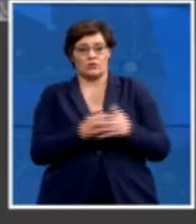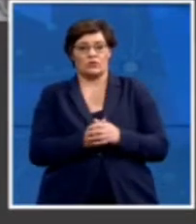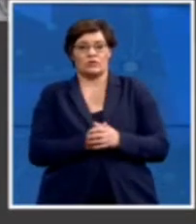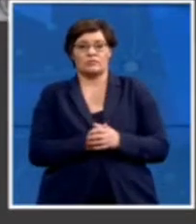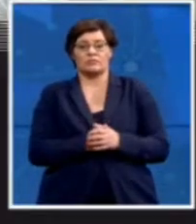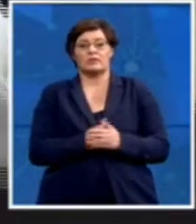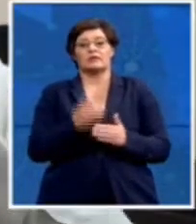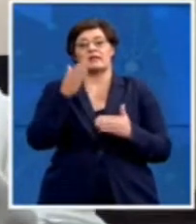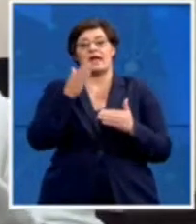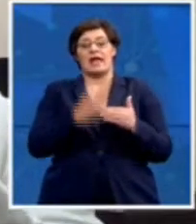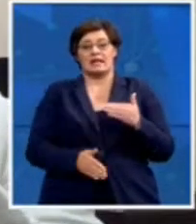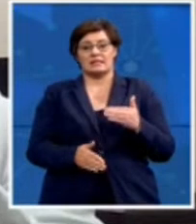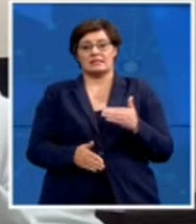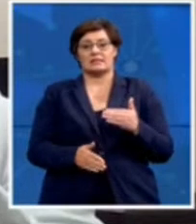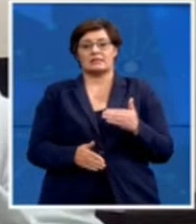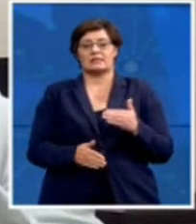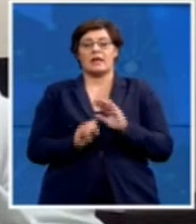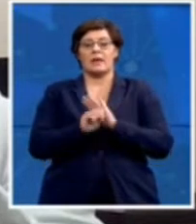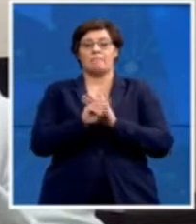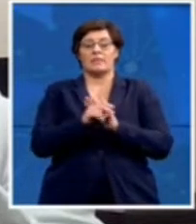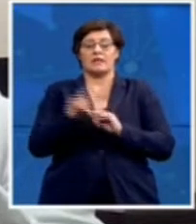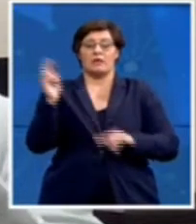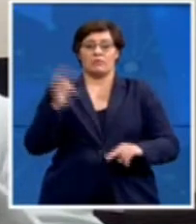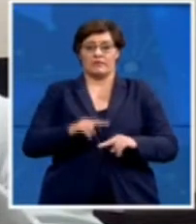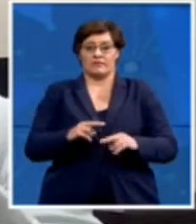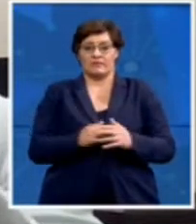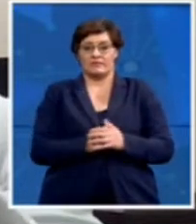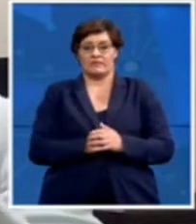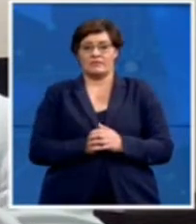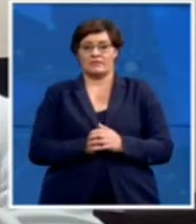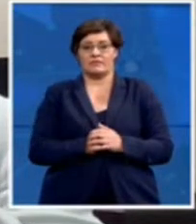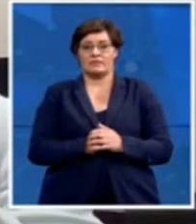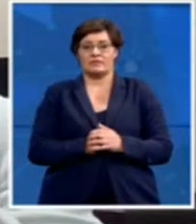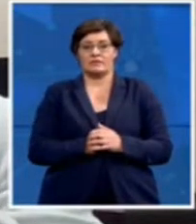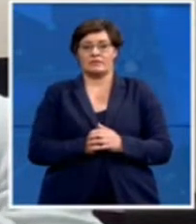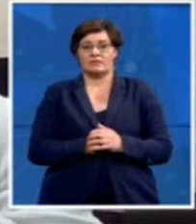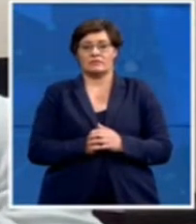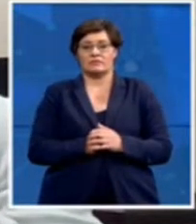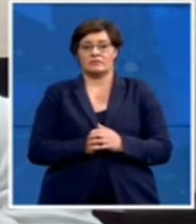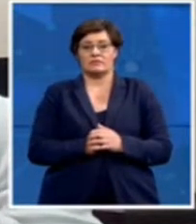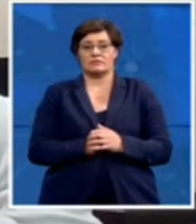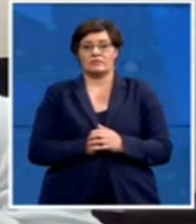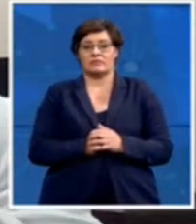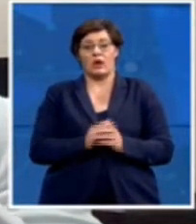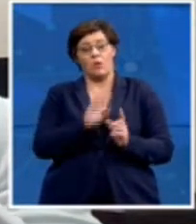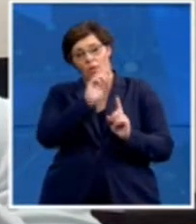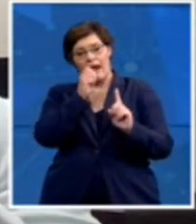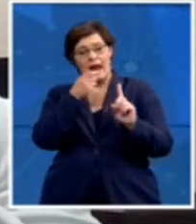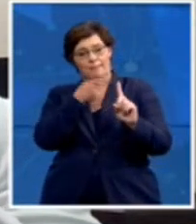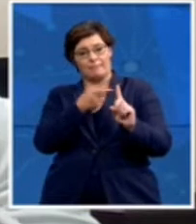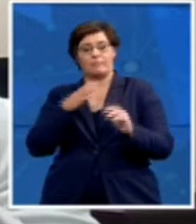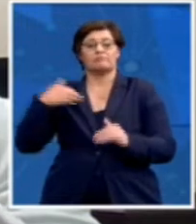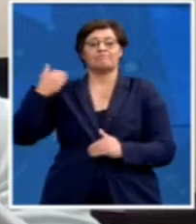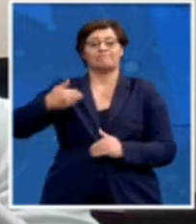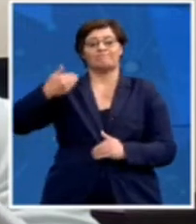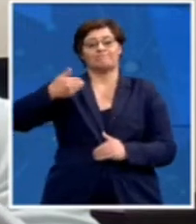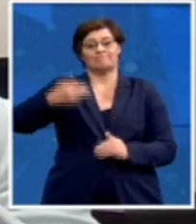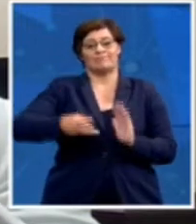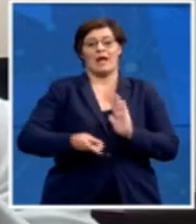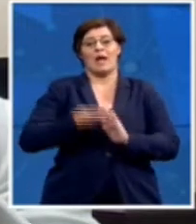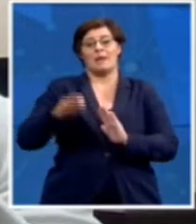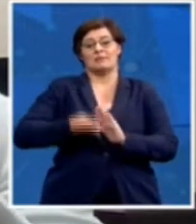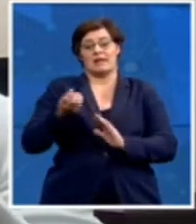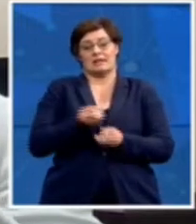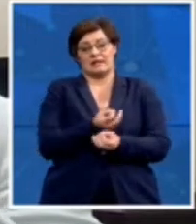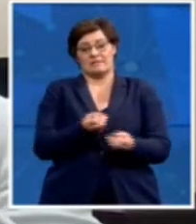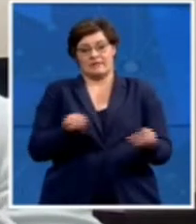briefing. We do aim to keep you regularly updated as we have previously